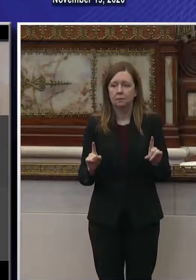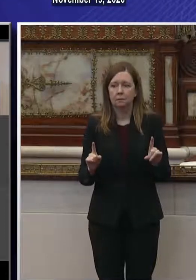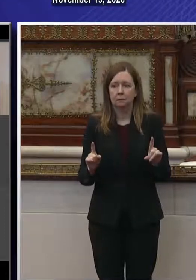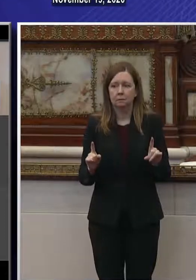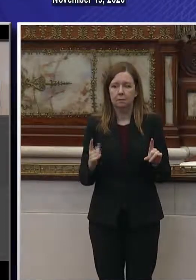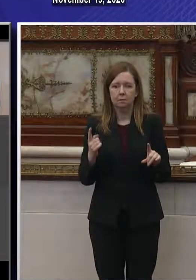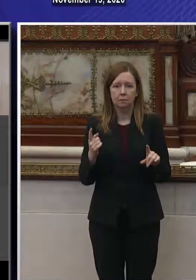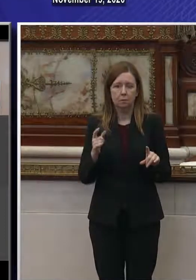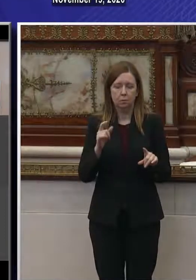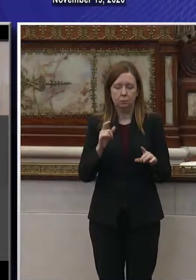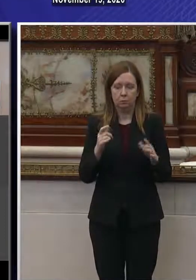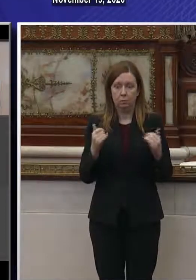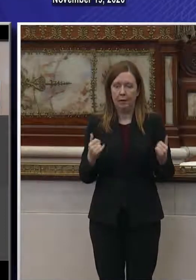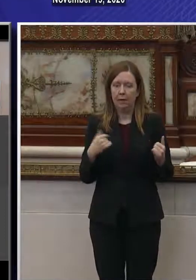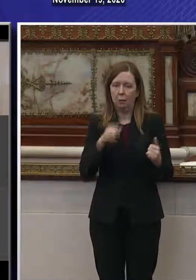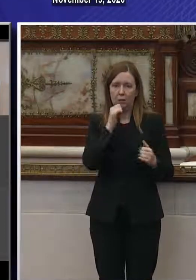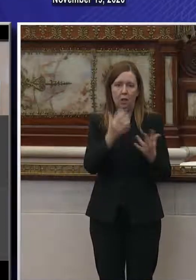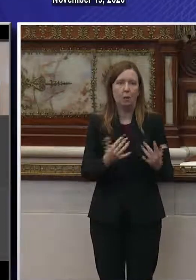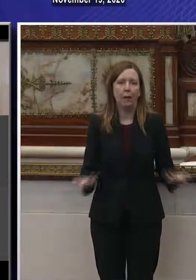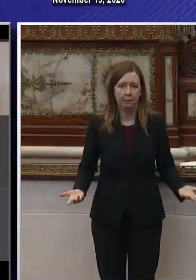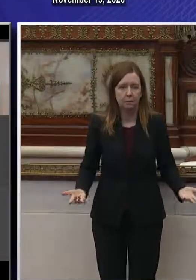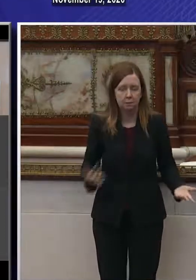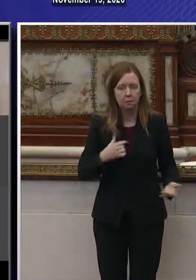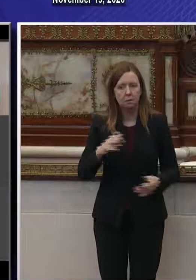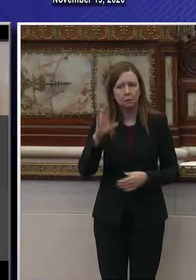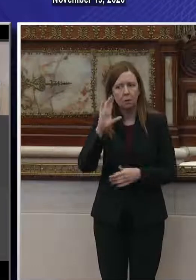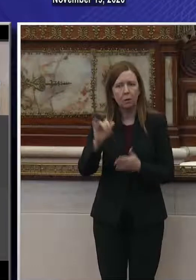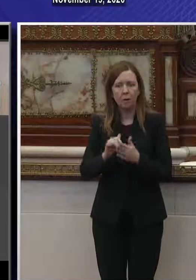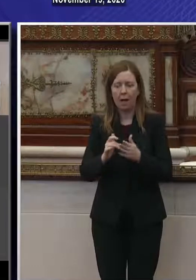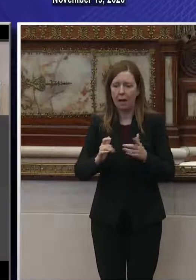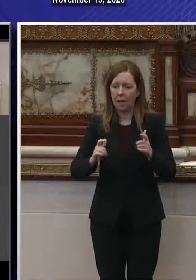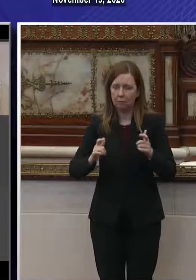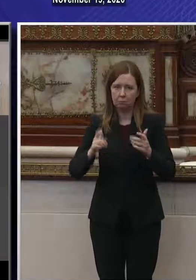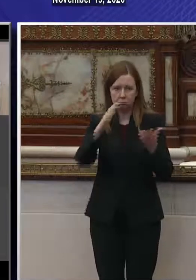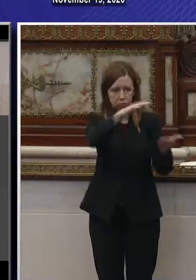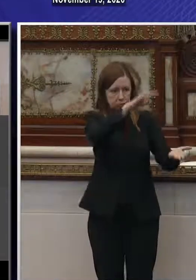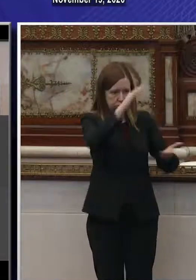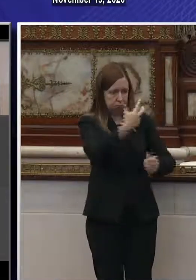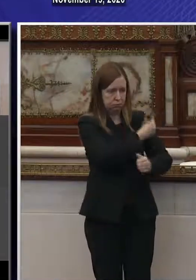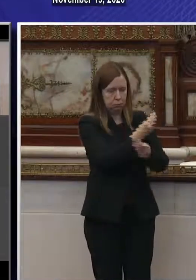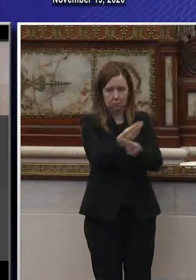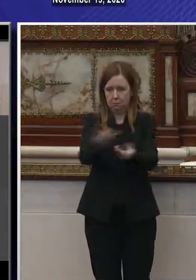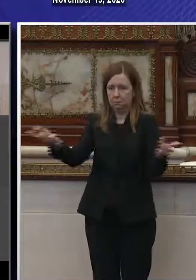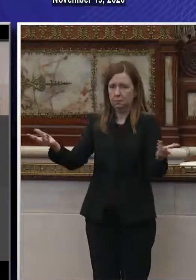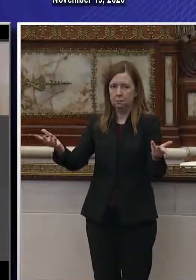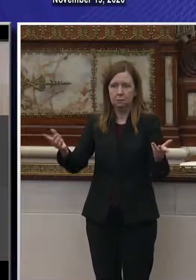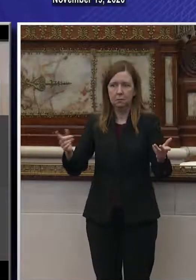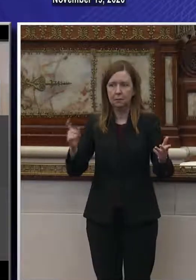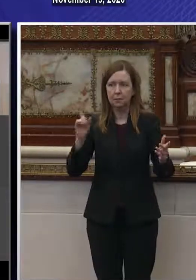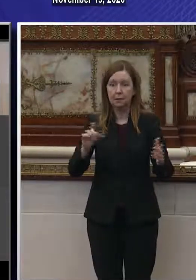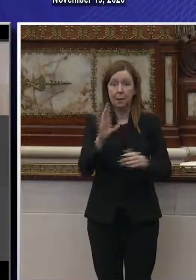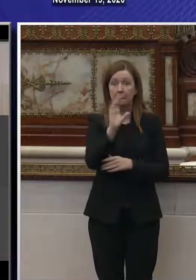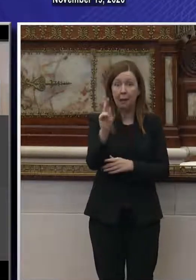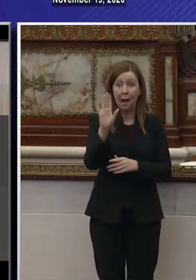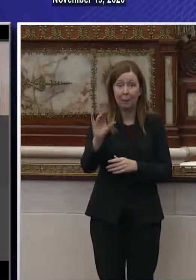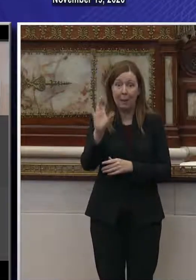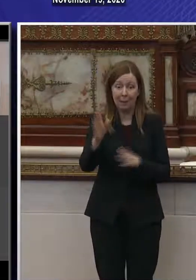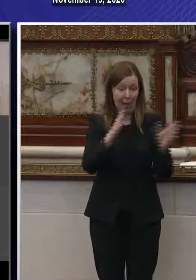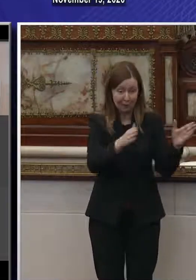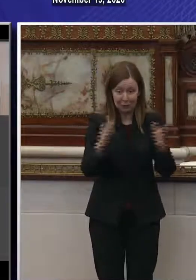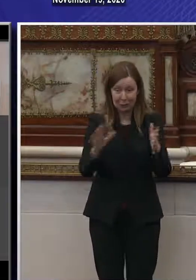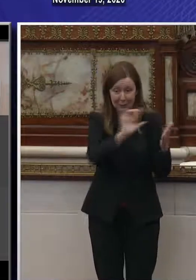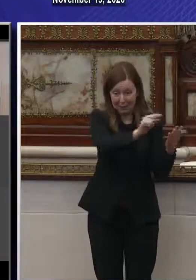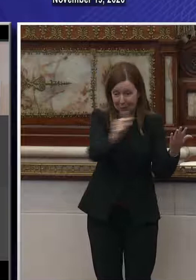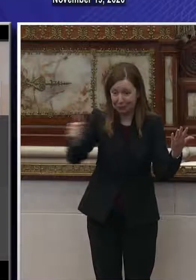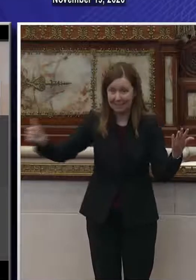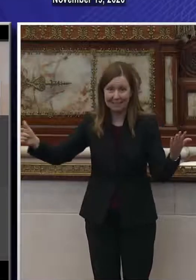be waiting right now. We know a massive deployment is going to happen. It literally probably needs to go block by block. And in certain neighborhoods,